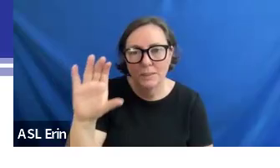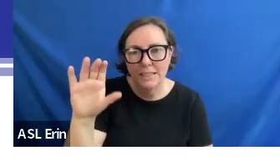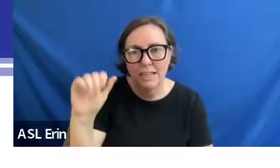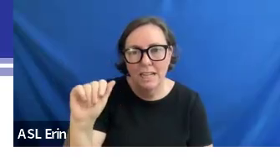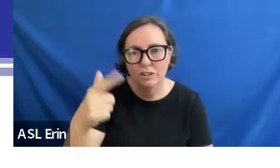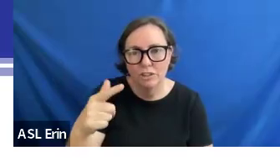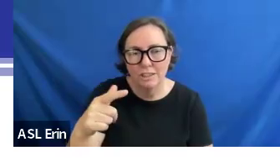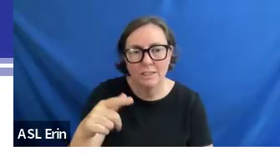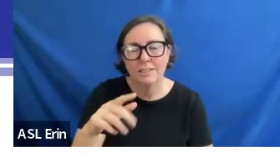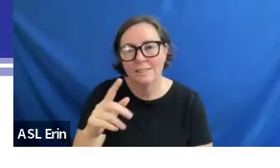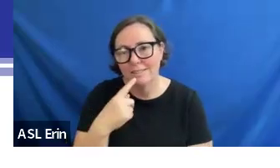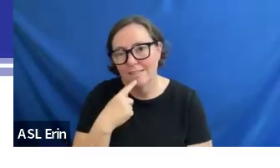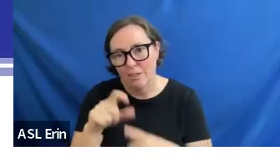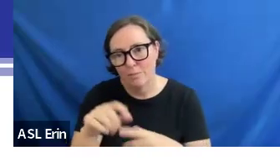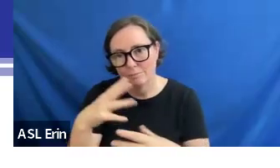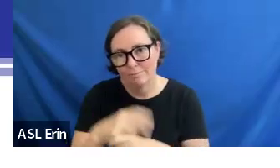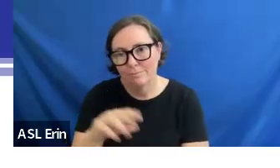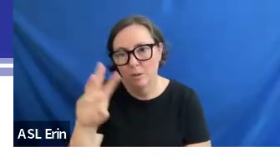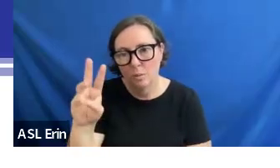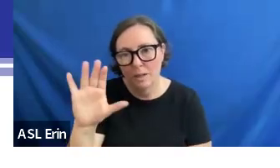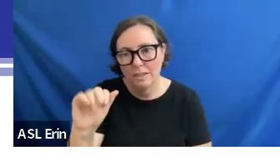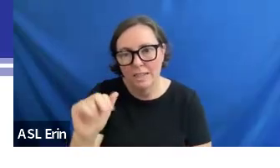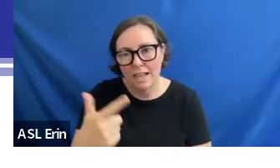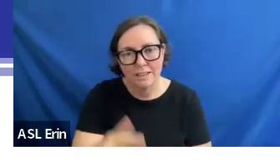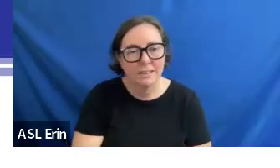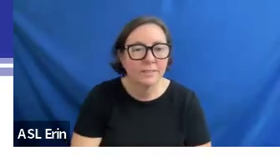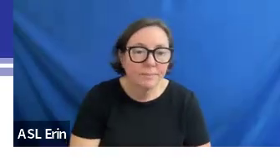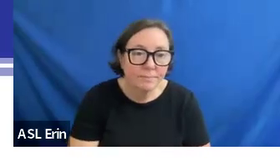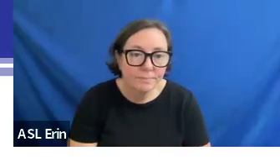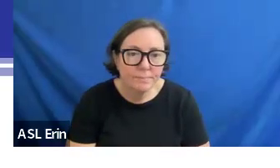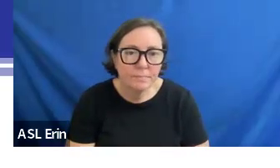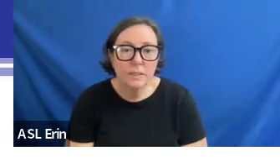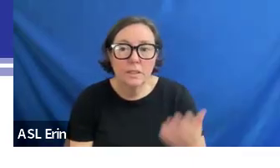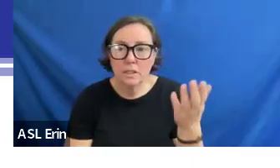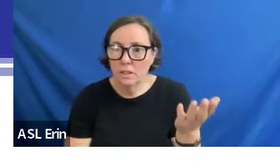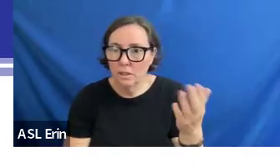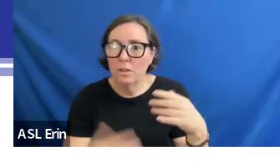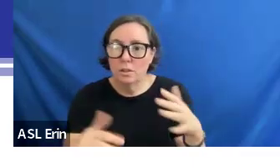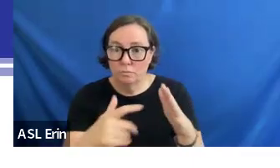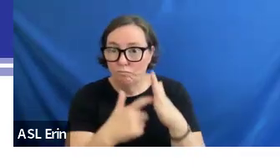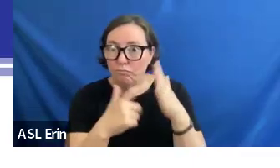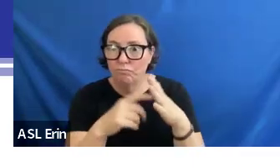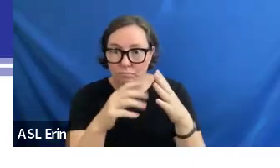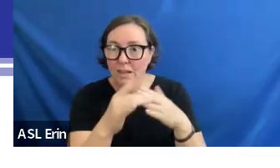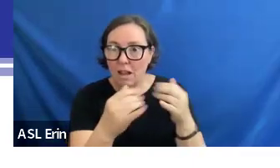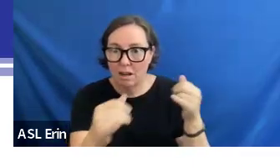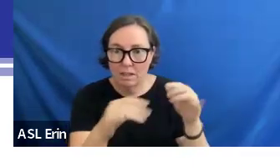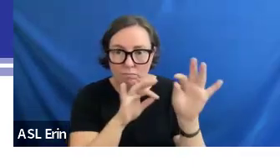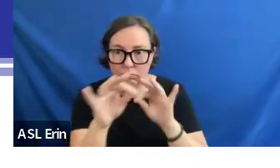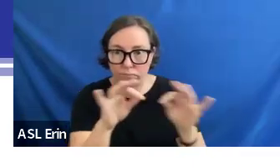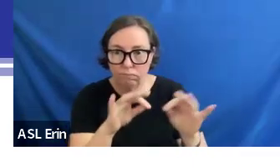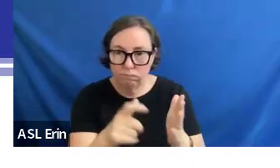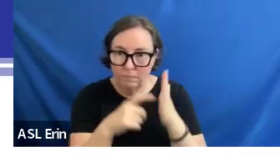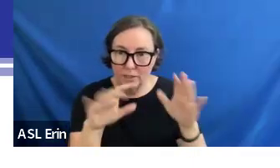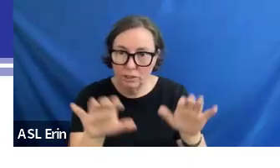or WCAG. And these criteria as